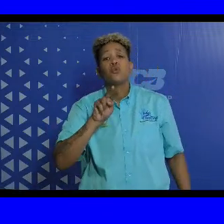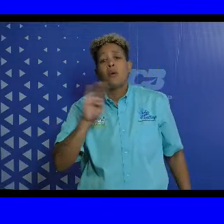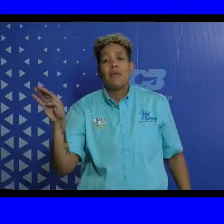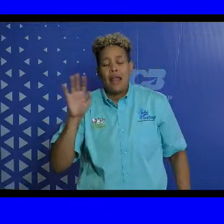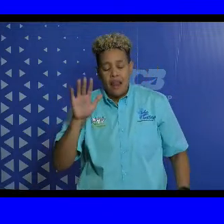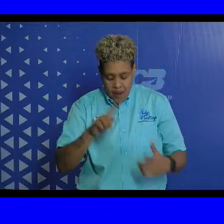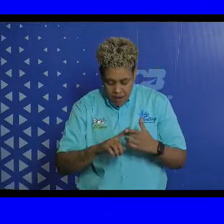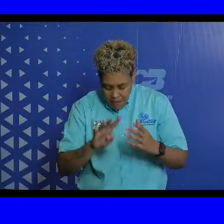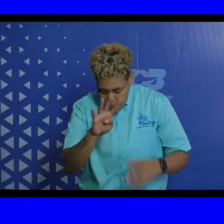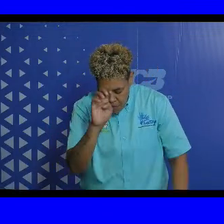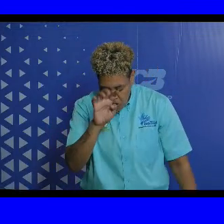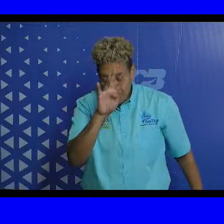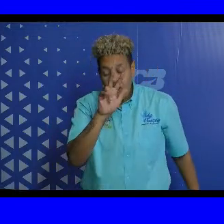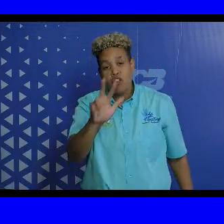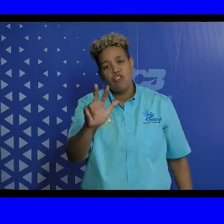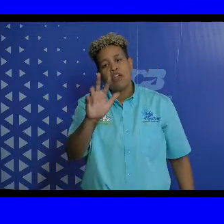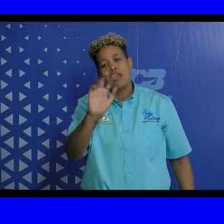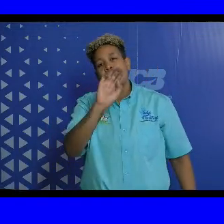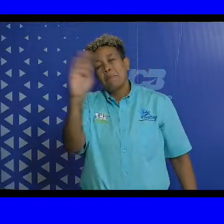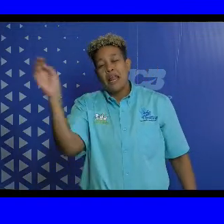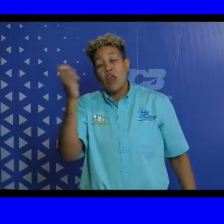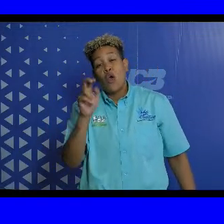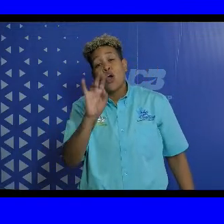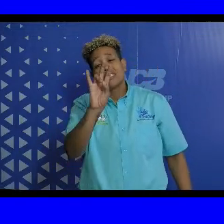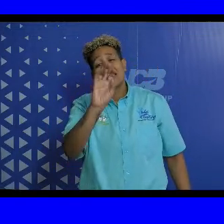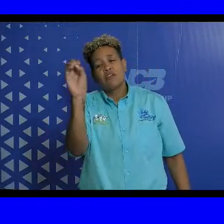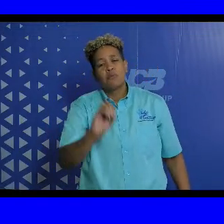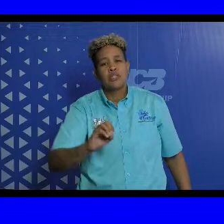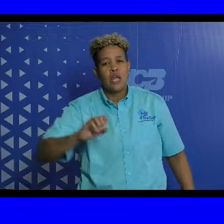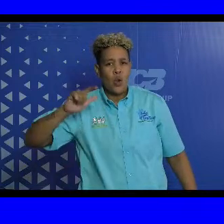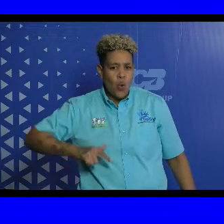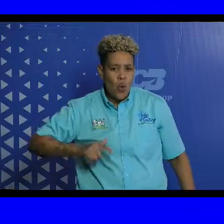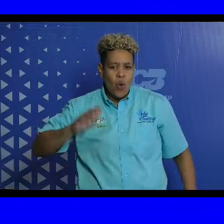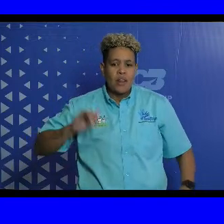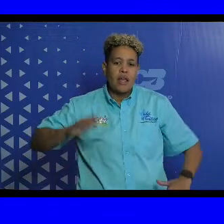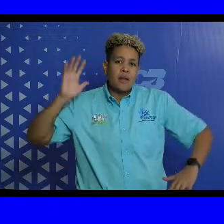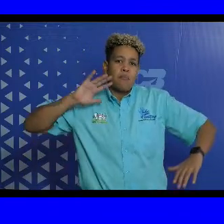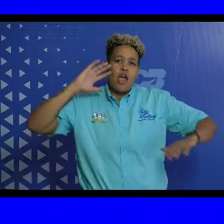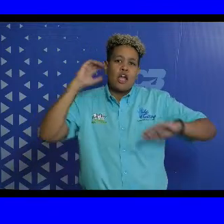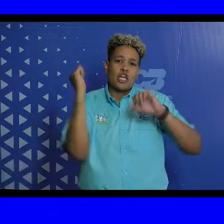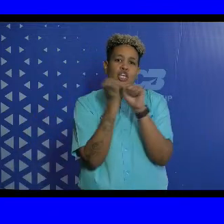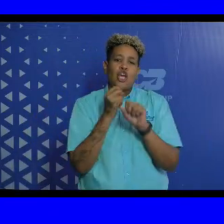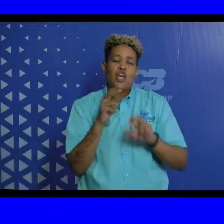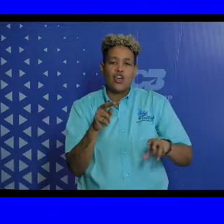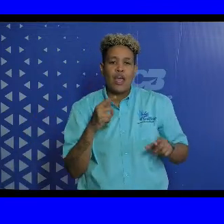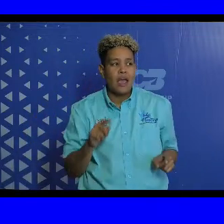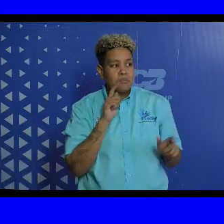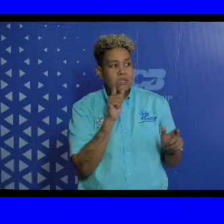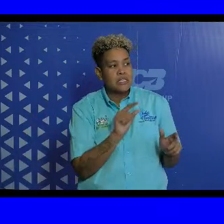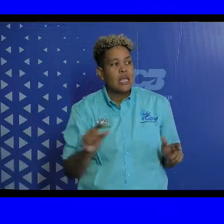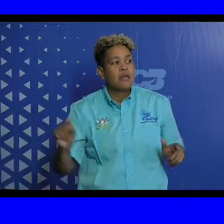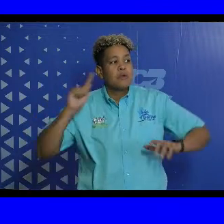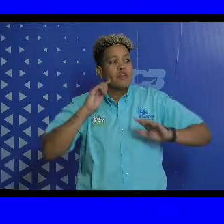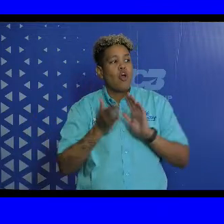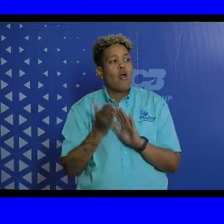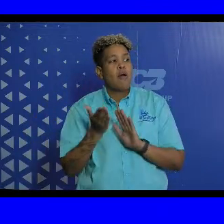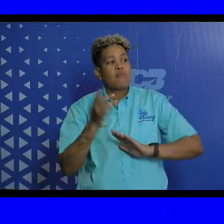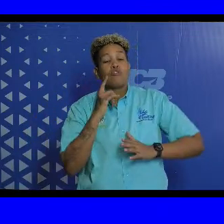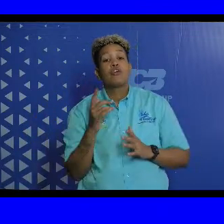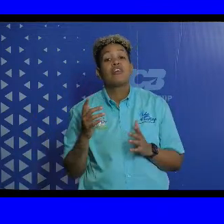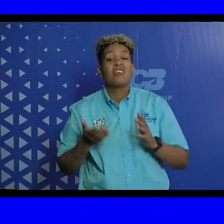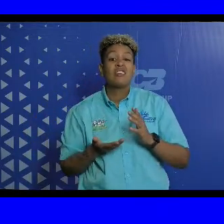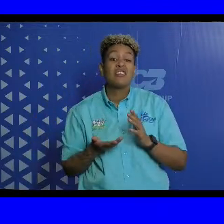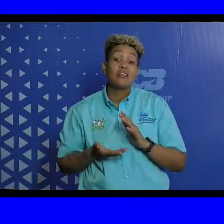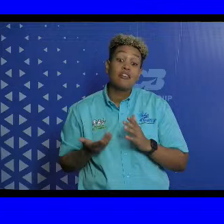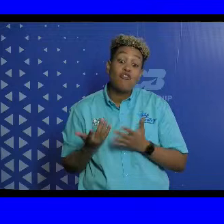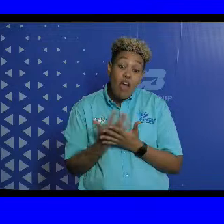billion, 443 million, or 7% lower than the prior year. The segment's operating revenues remained